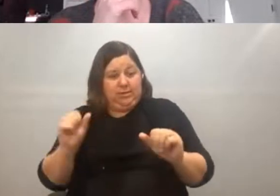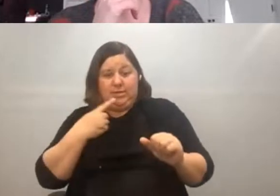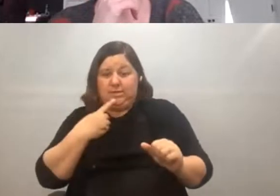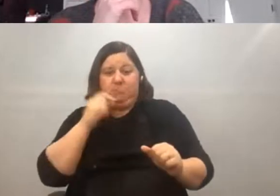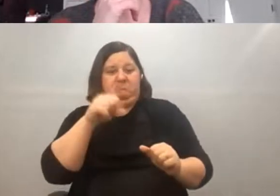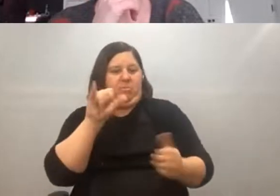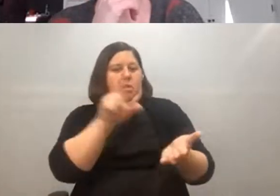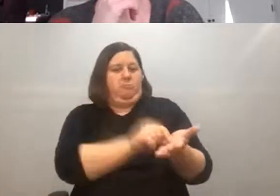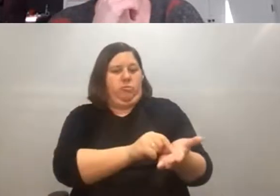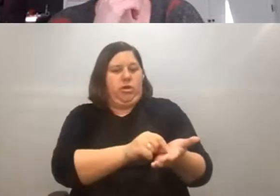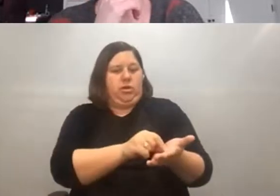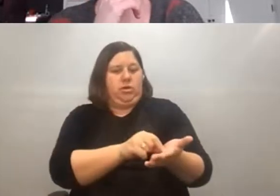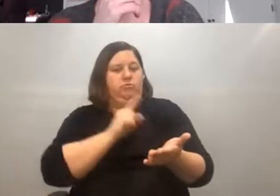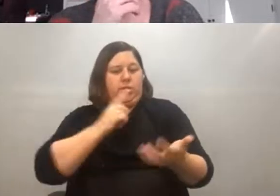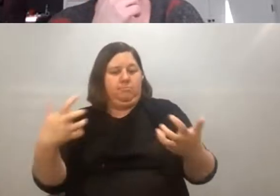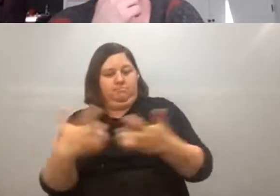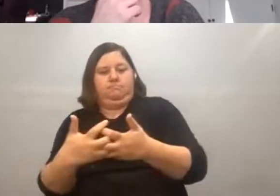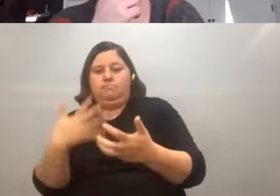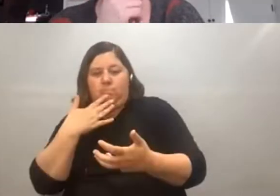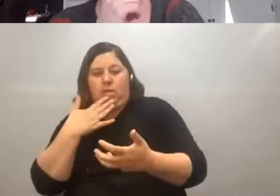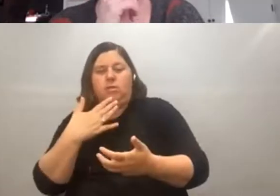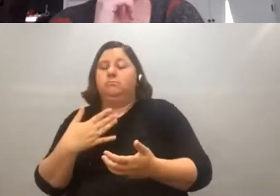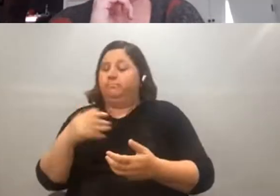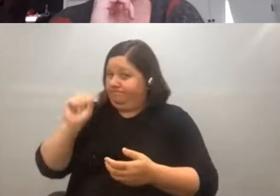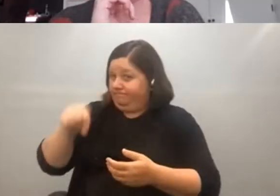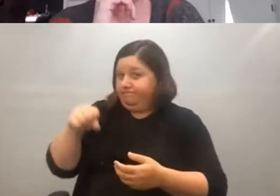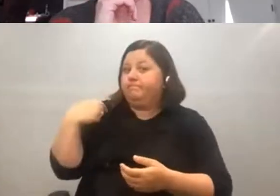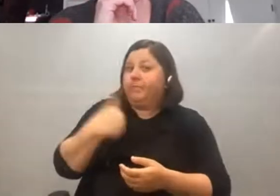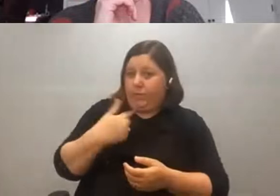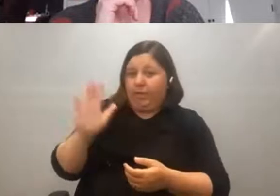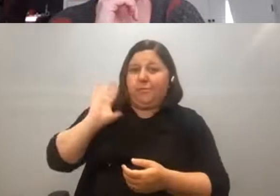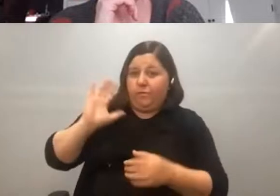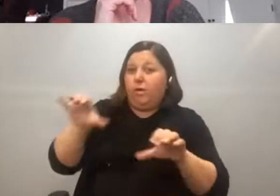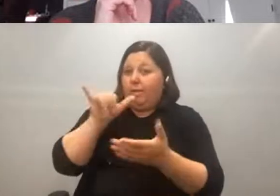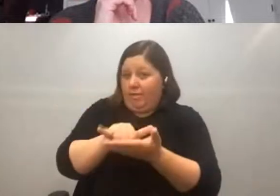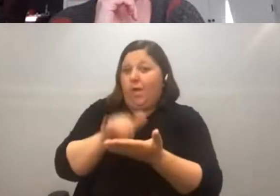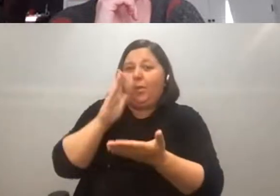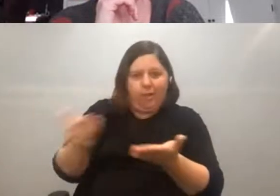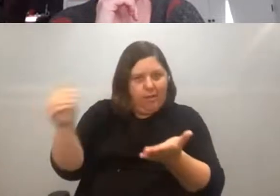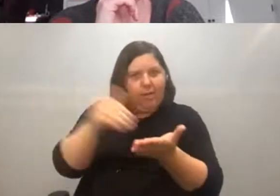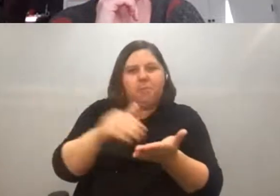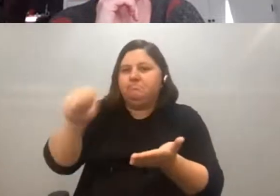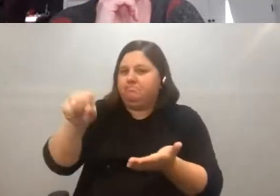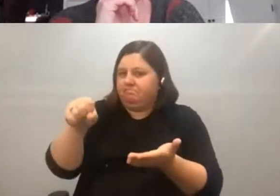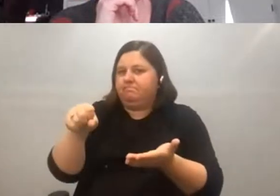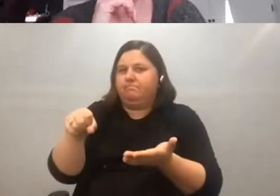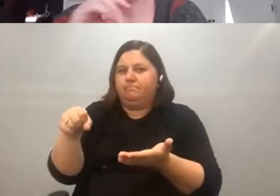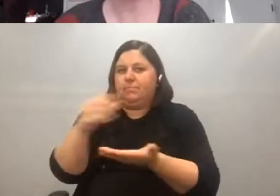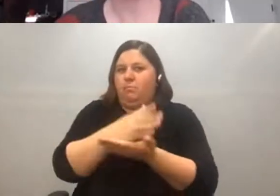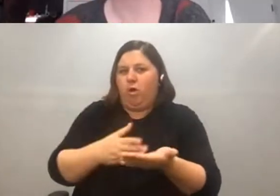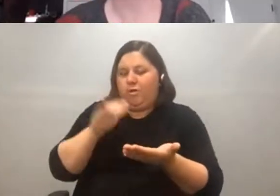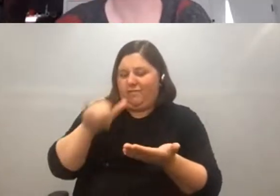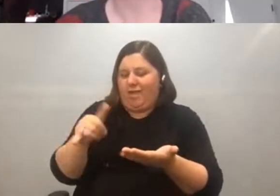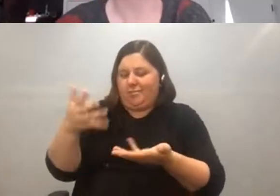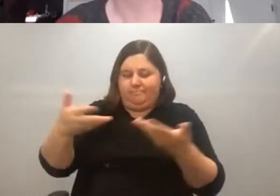yes that is something that we have done and we will do that's part of that um part of that